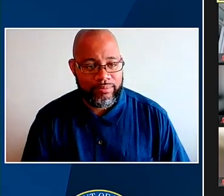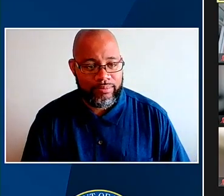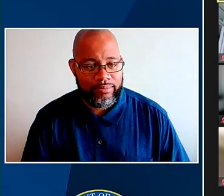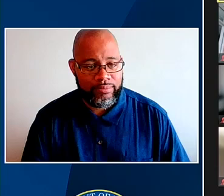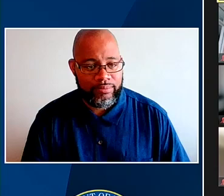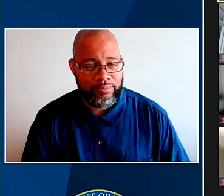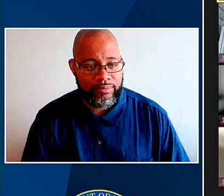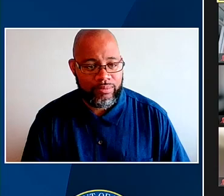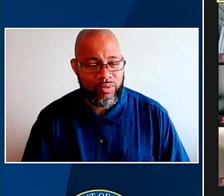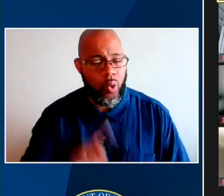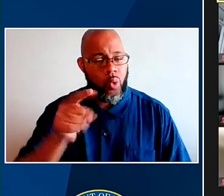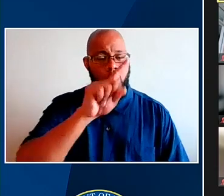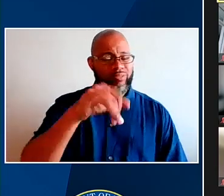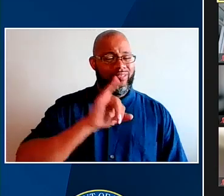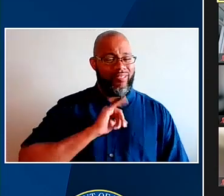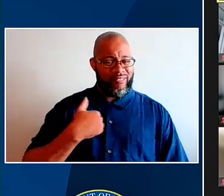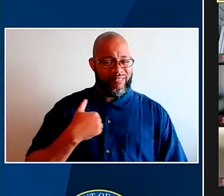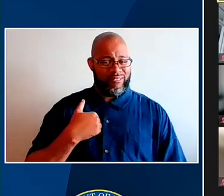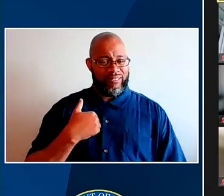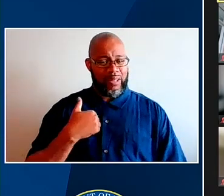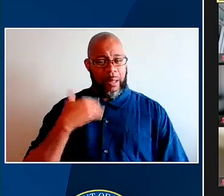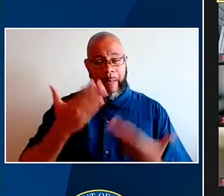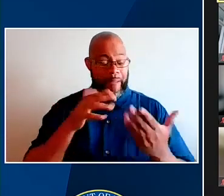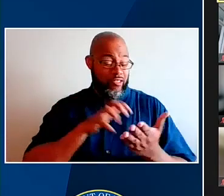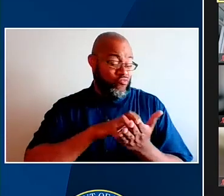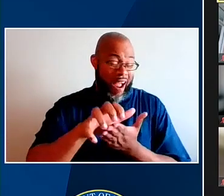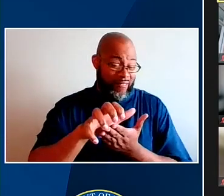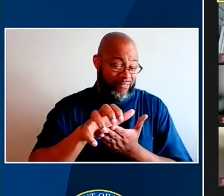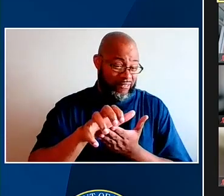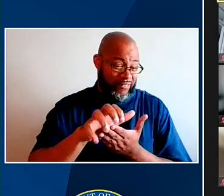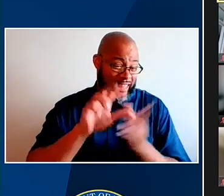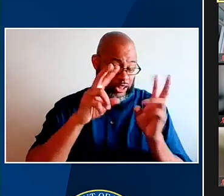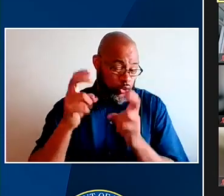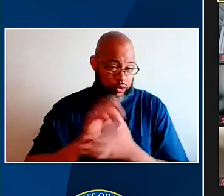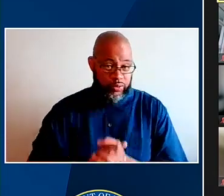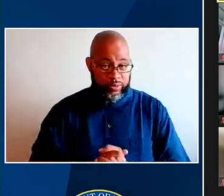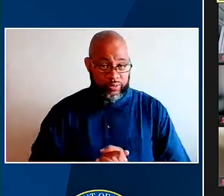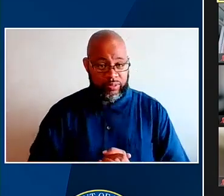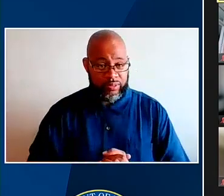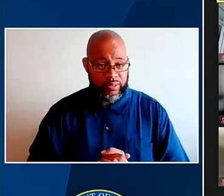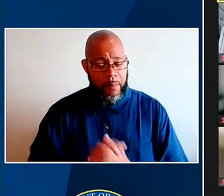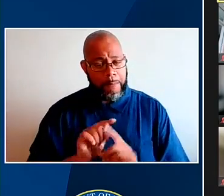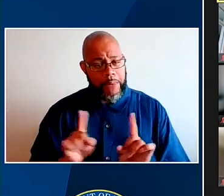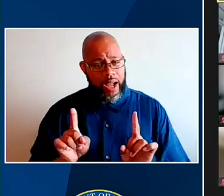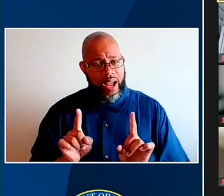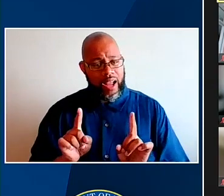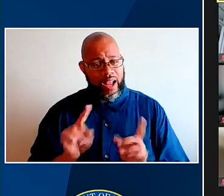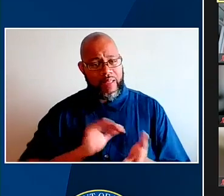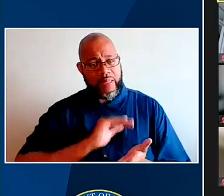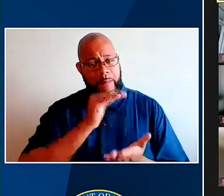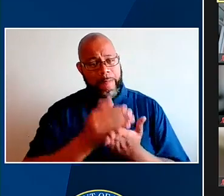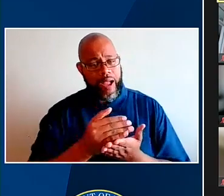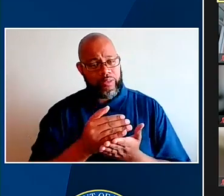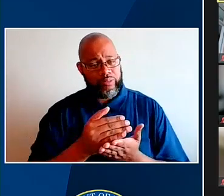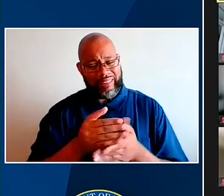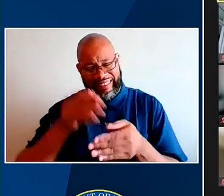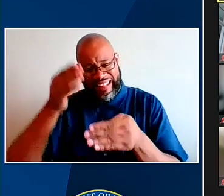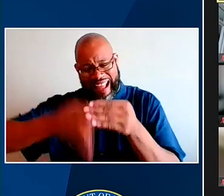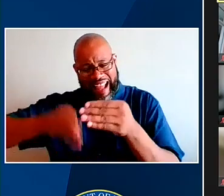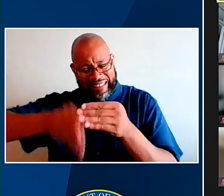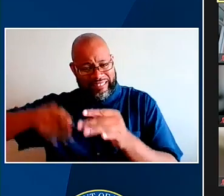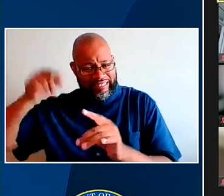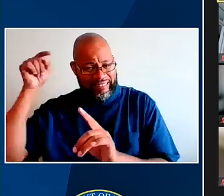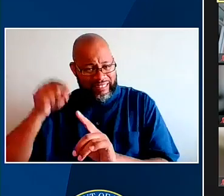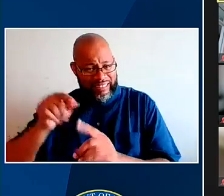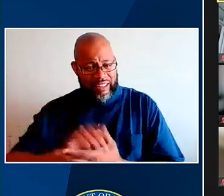The only question I have is, it may just be a drafting issue, but the amount at the very end of